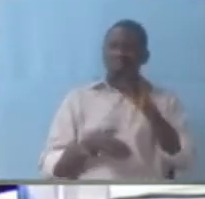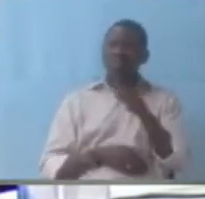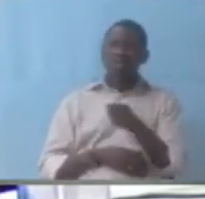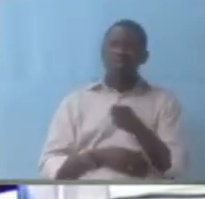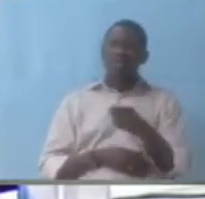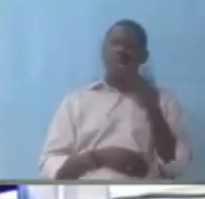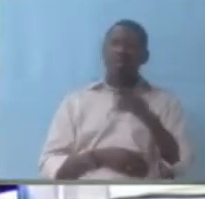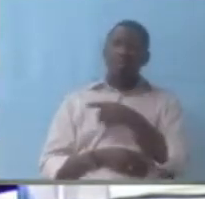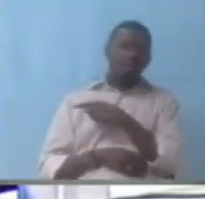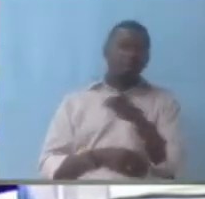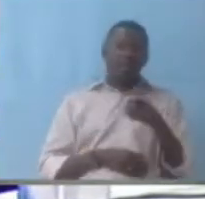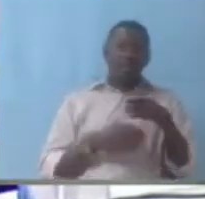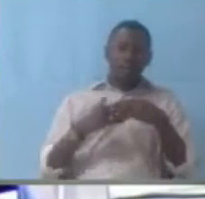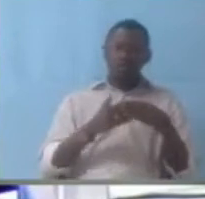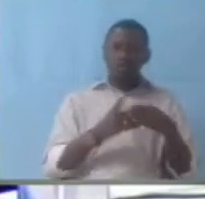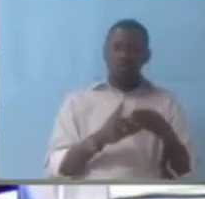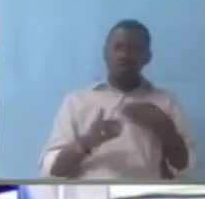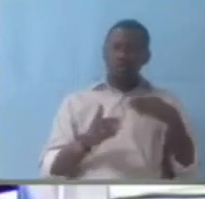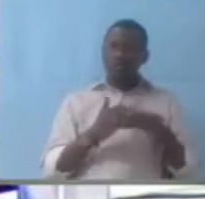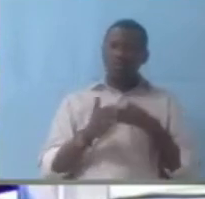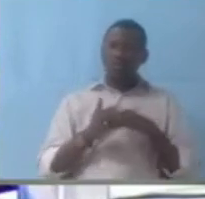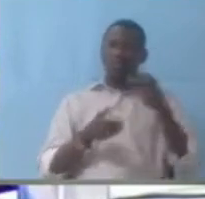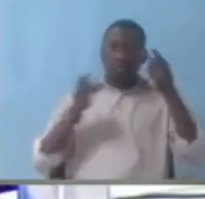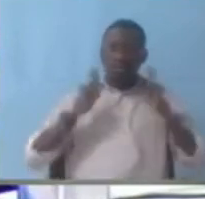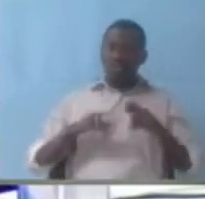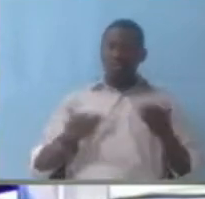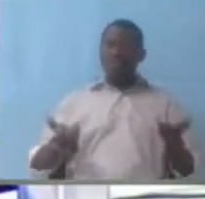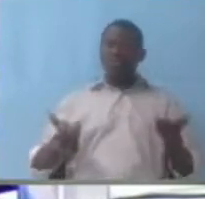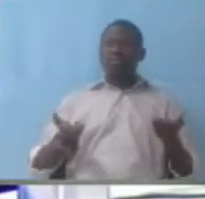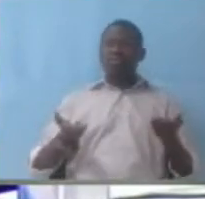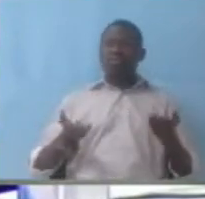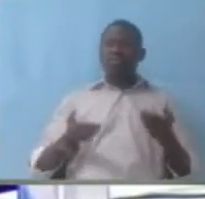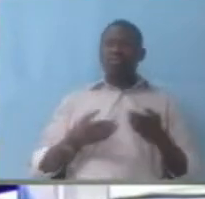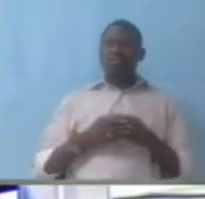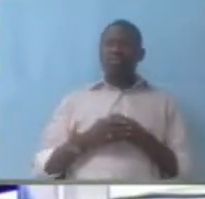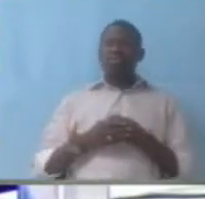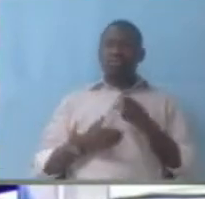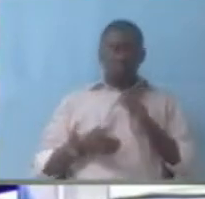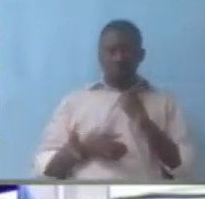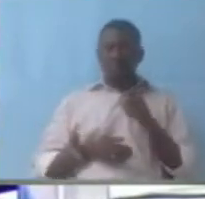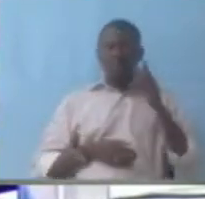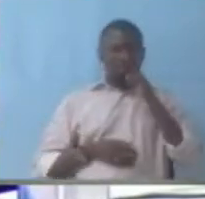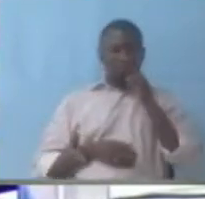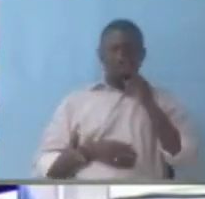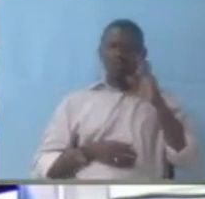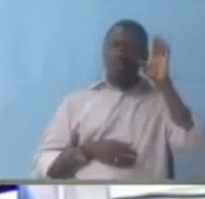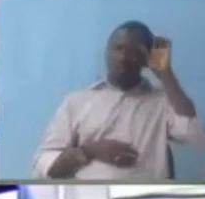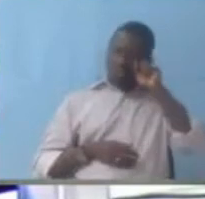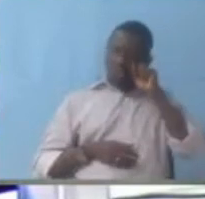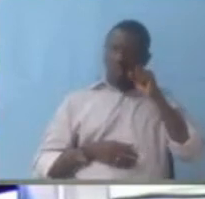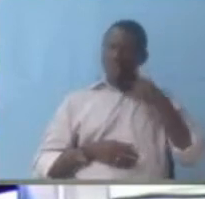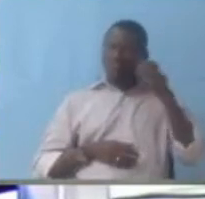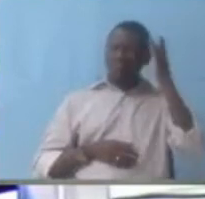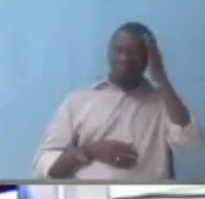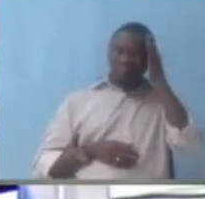their actions had force of law anyway. Na ta re le ibe min ke kan ni ba ke kan ni luwa la symbol. Understand and reconcile with. Ba kata kan